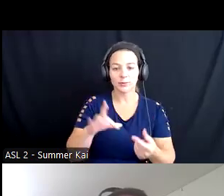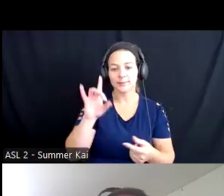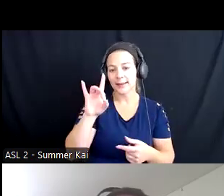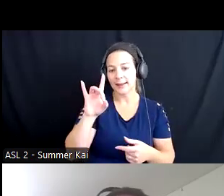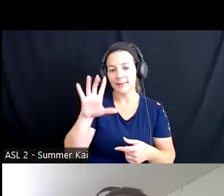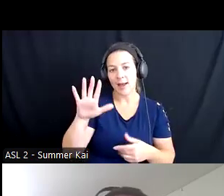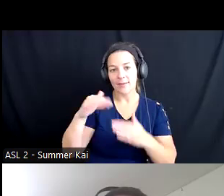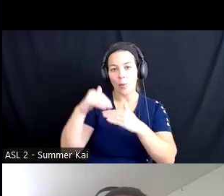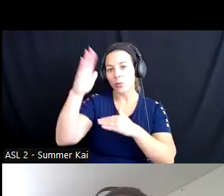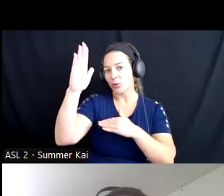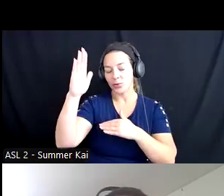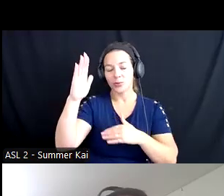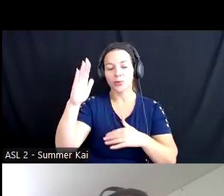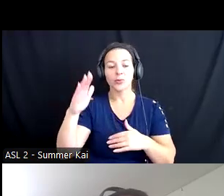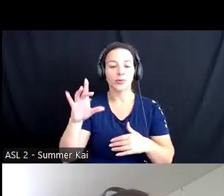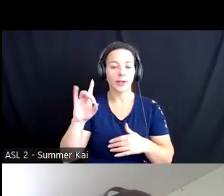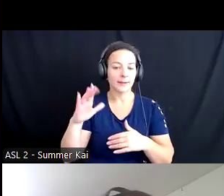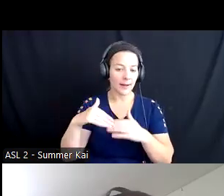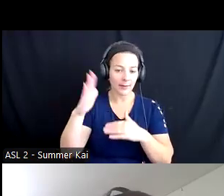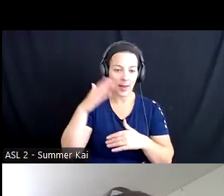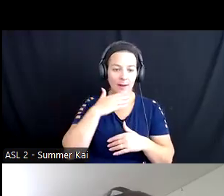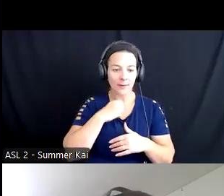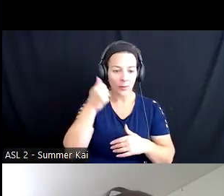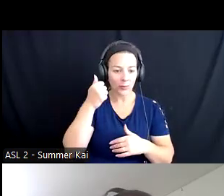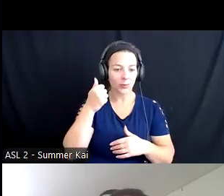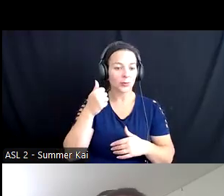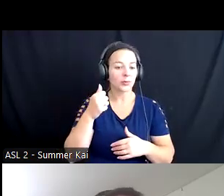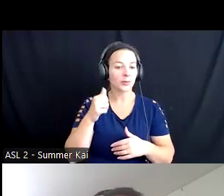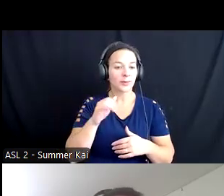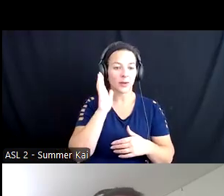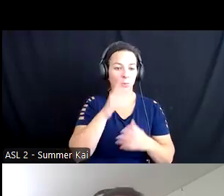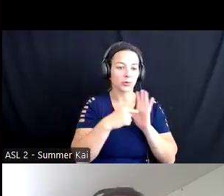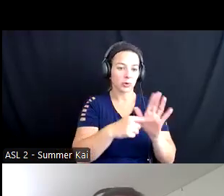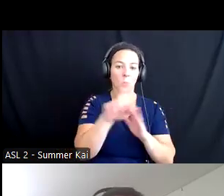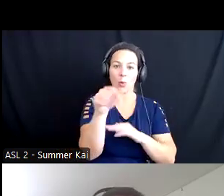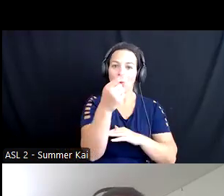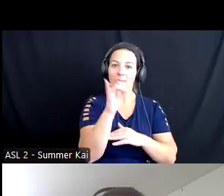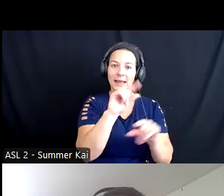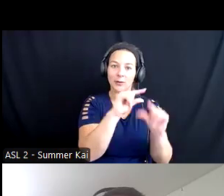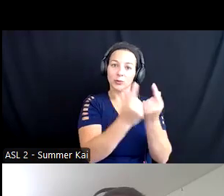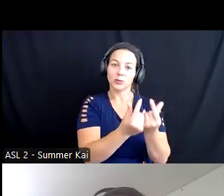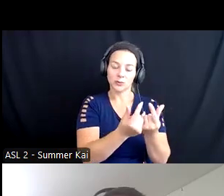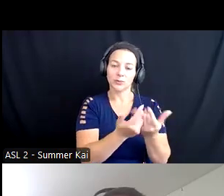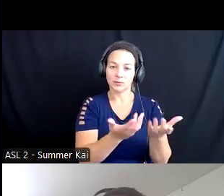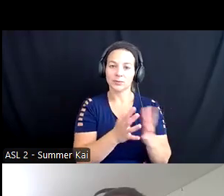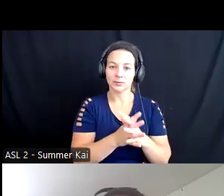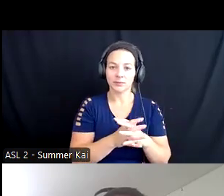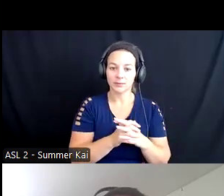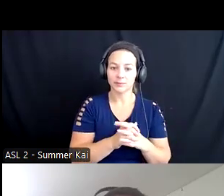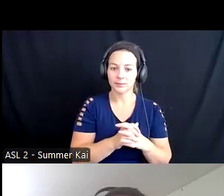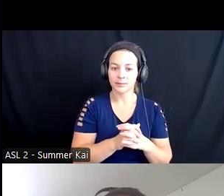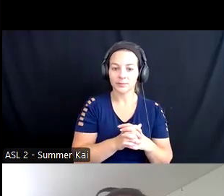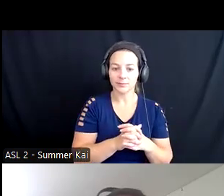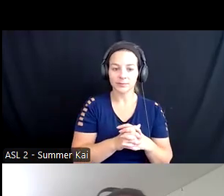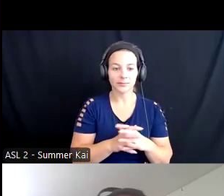the 85 and older population, the chart and the data within it will update to that specific population. But I'll